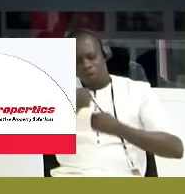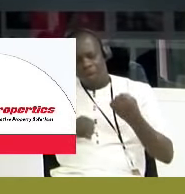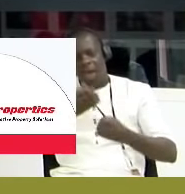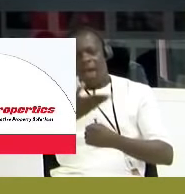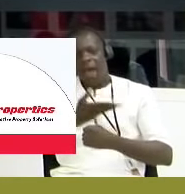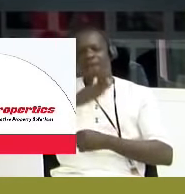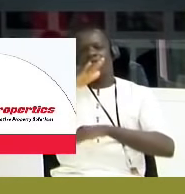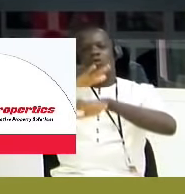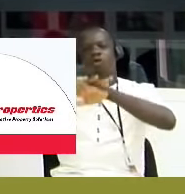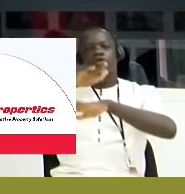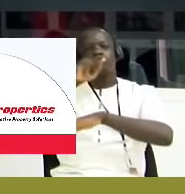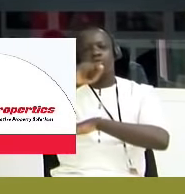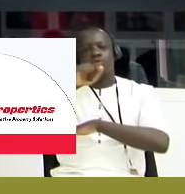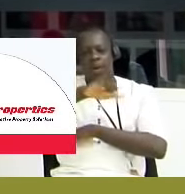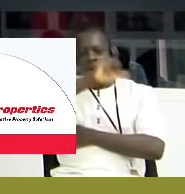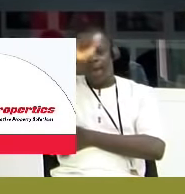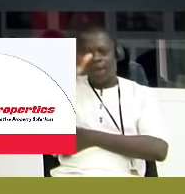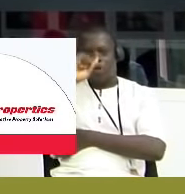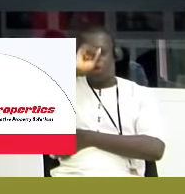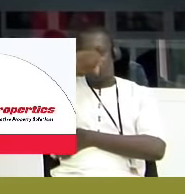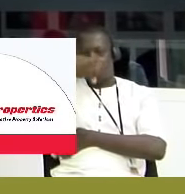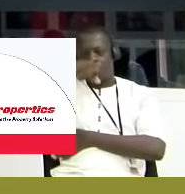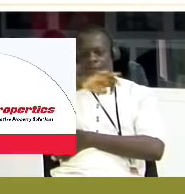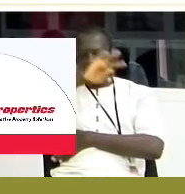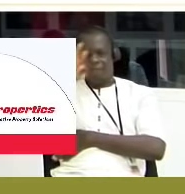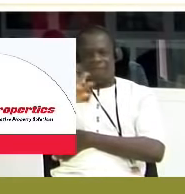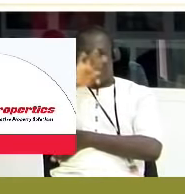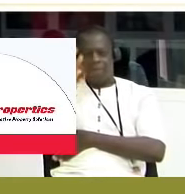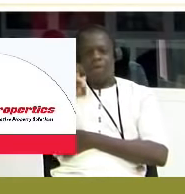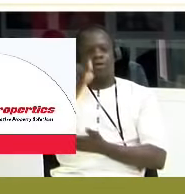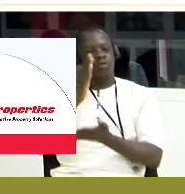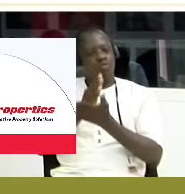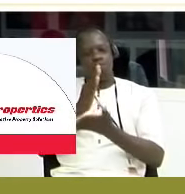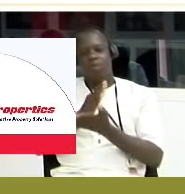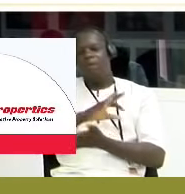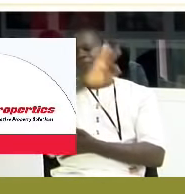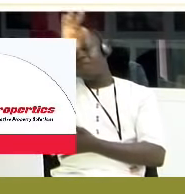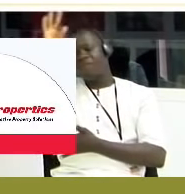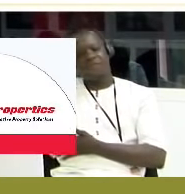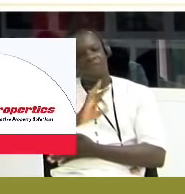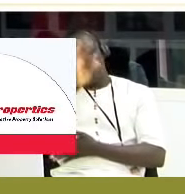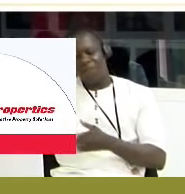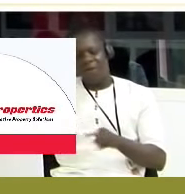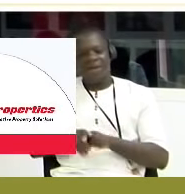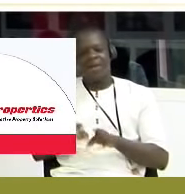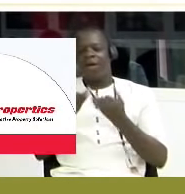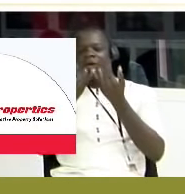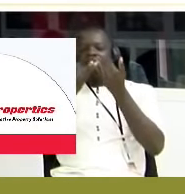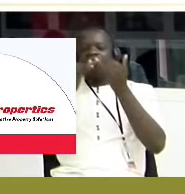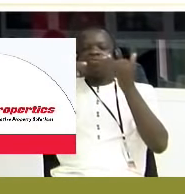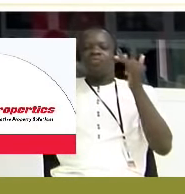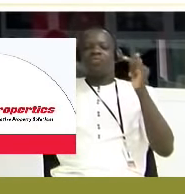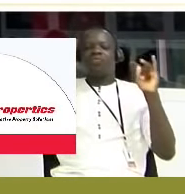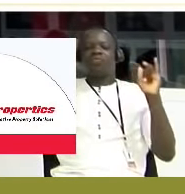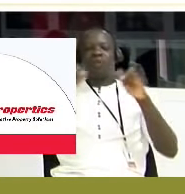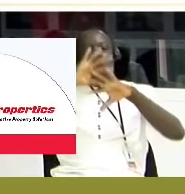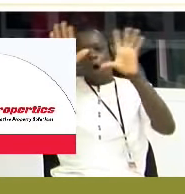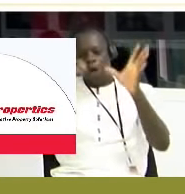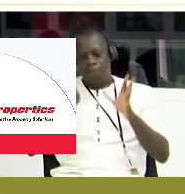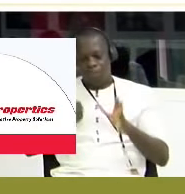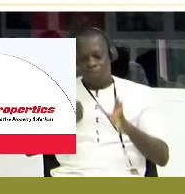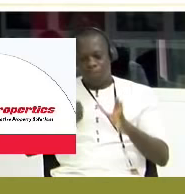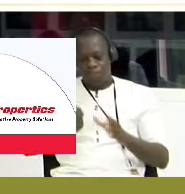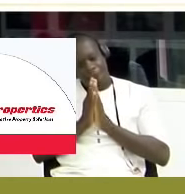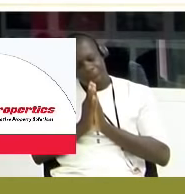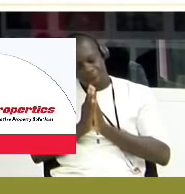you as well as your family? Of course, it was a big relief. That was the day we were really all praying for, to at